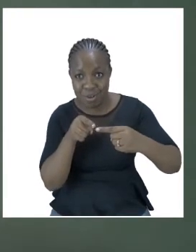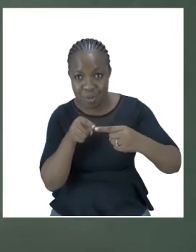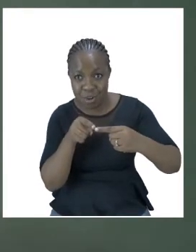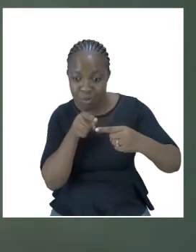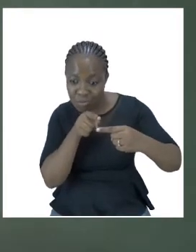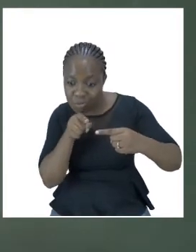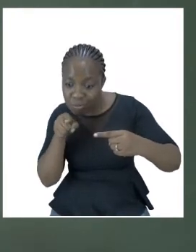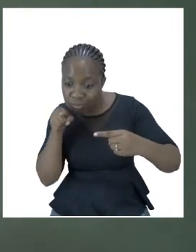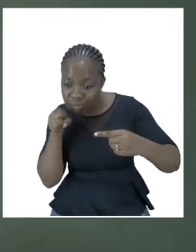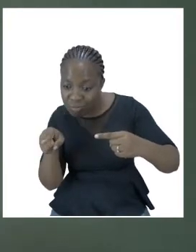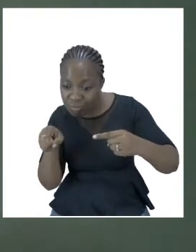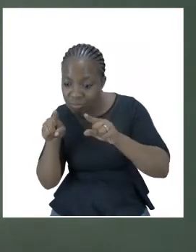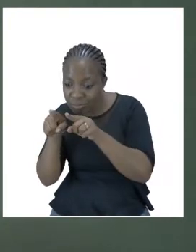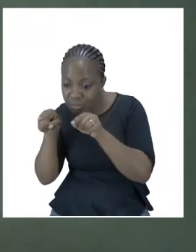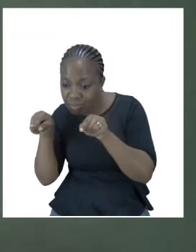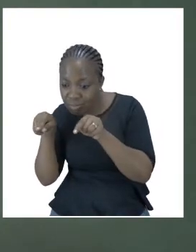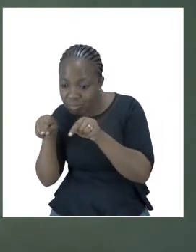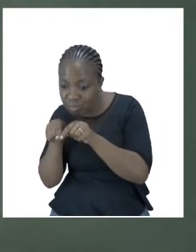in this box two.